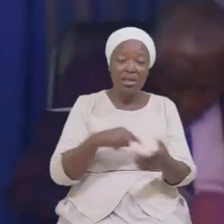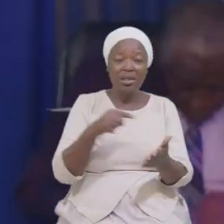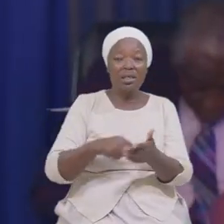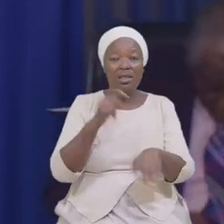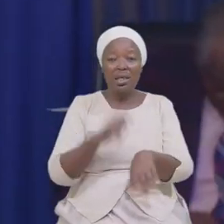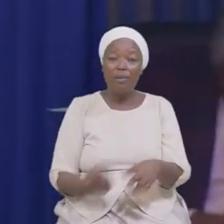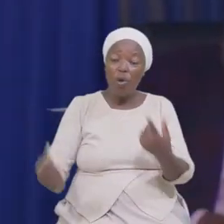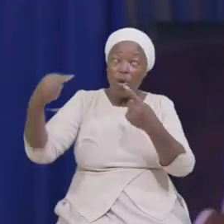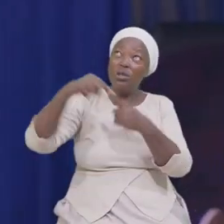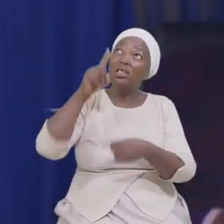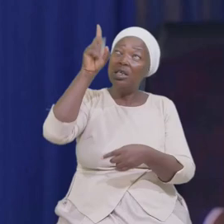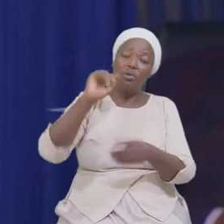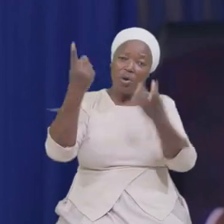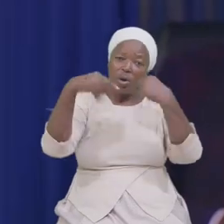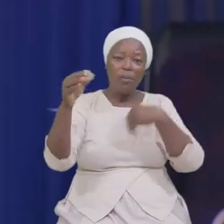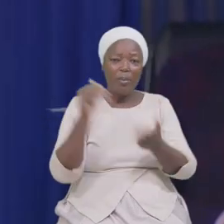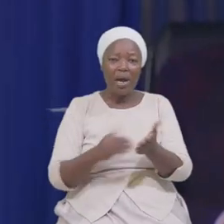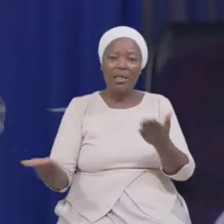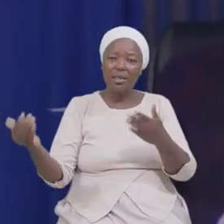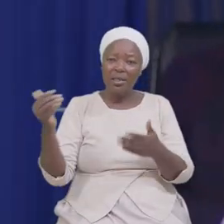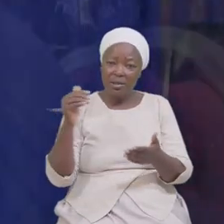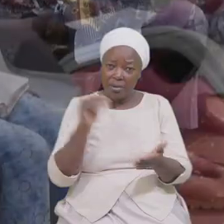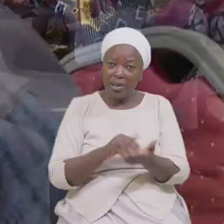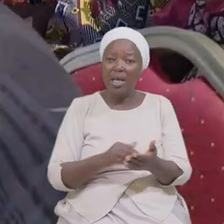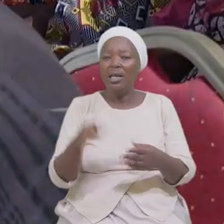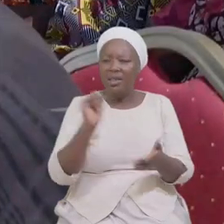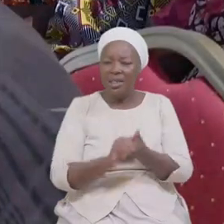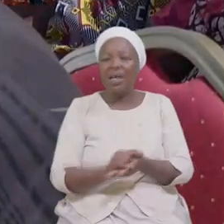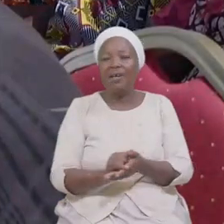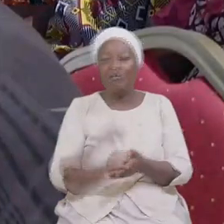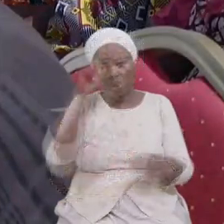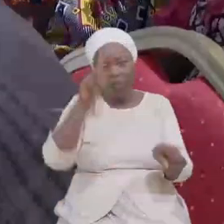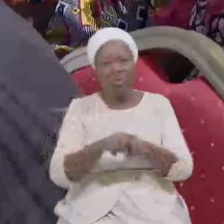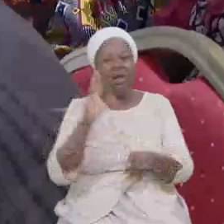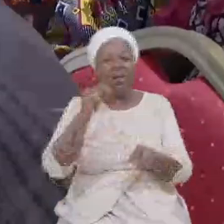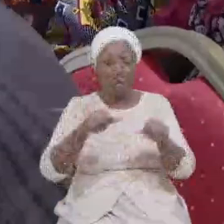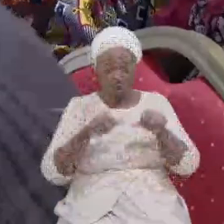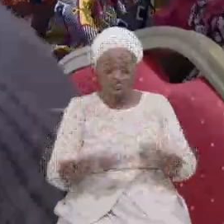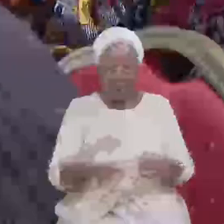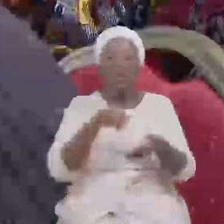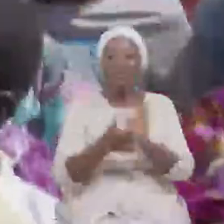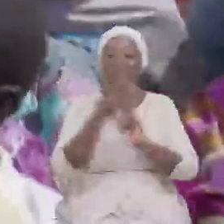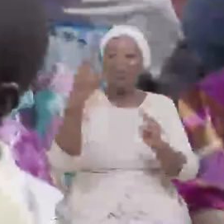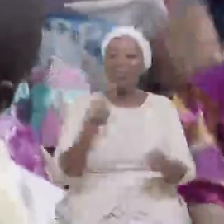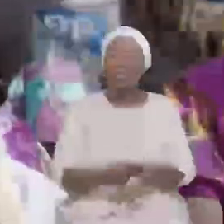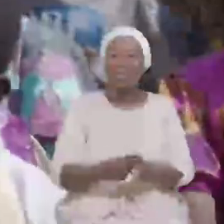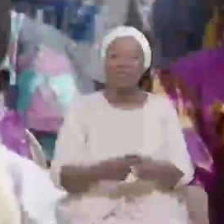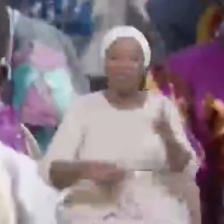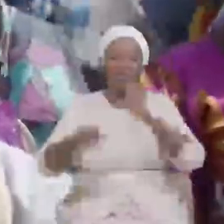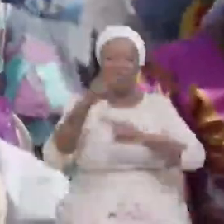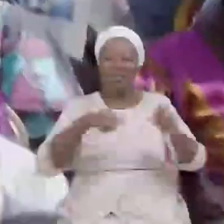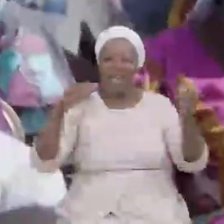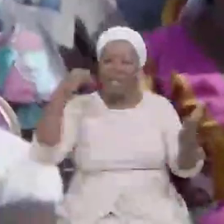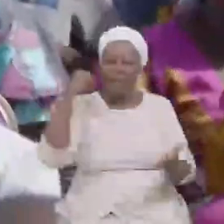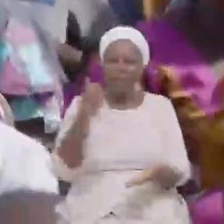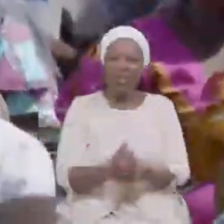will come again, that covenant will remain. Somebody shout amen. Look